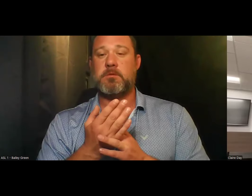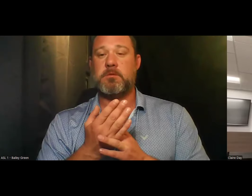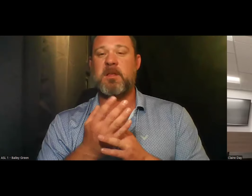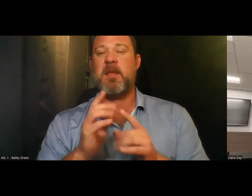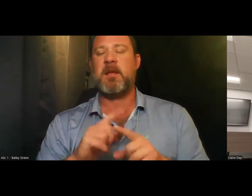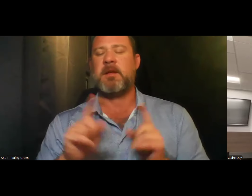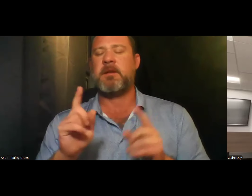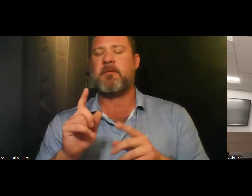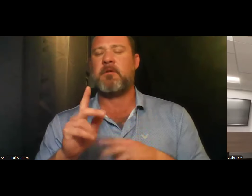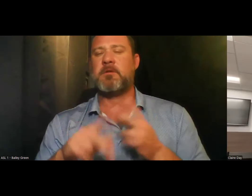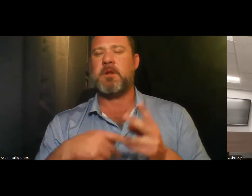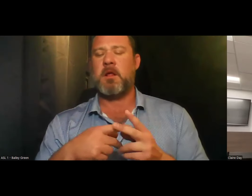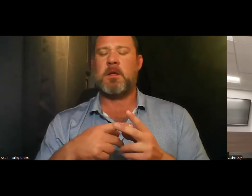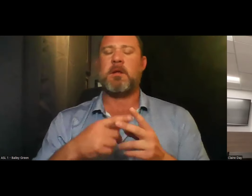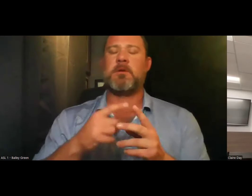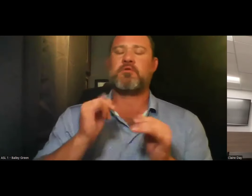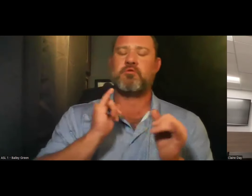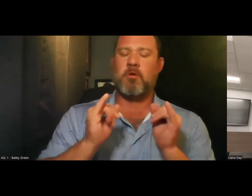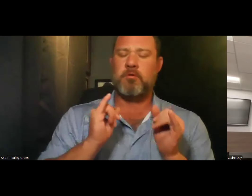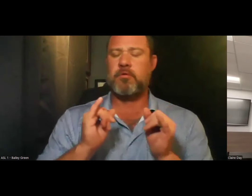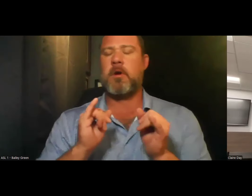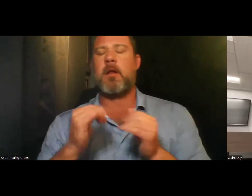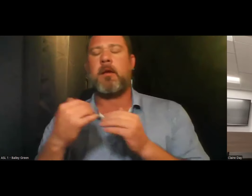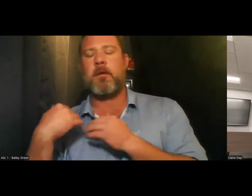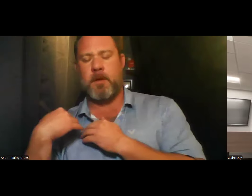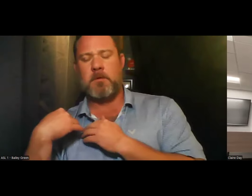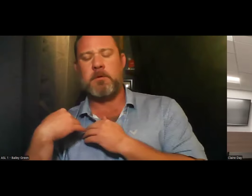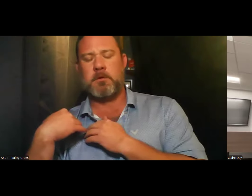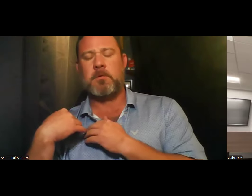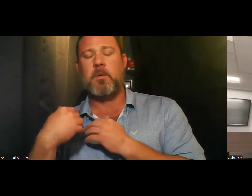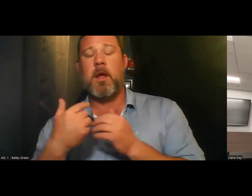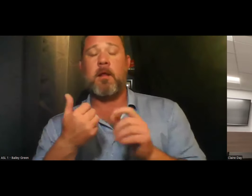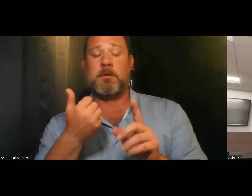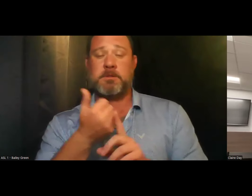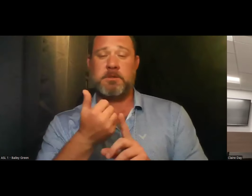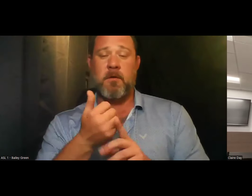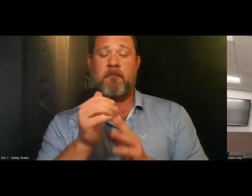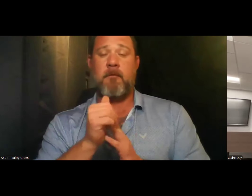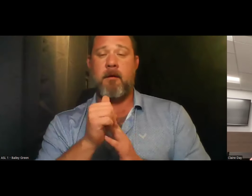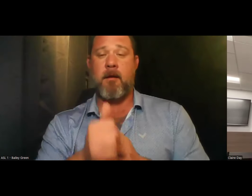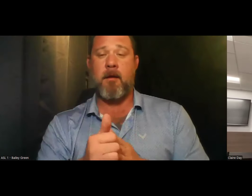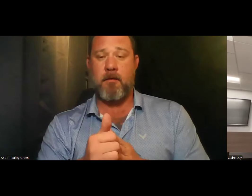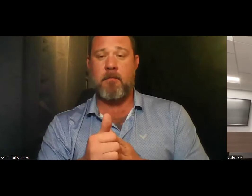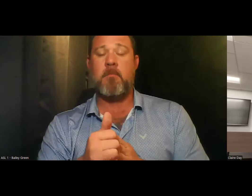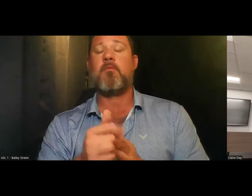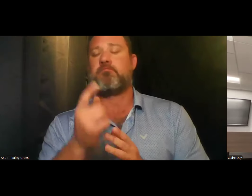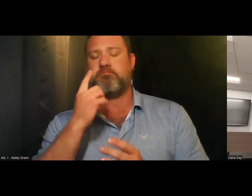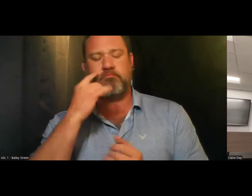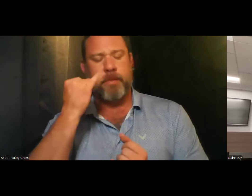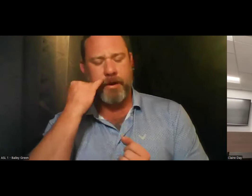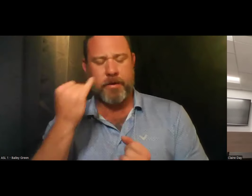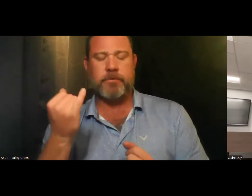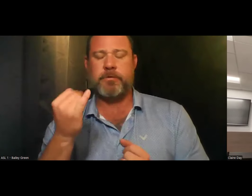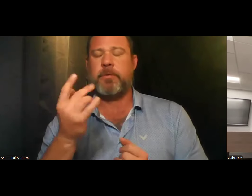in structure, intensity, and accountability. So we had a self-guided arm, which is exactly as you would imagine. It